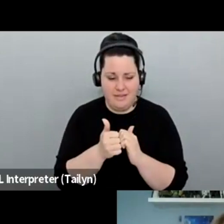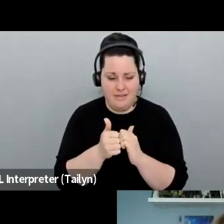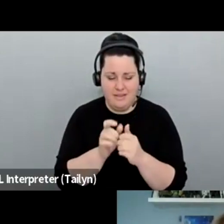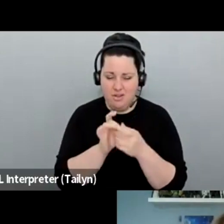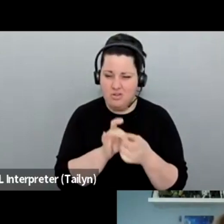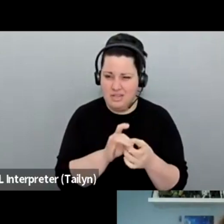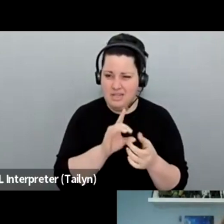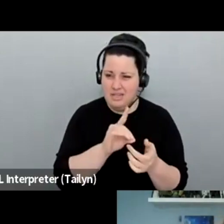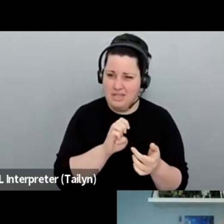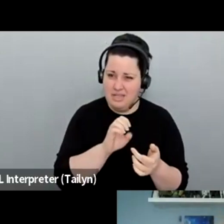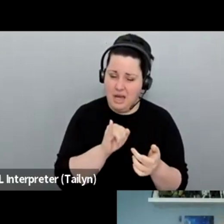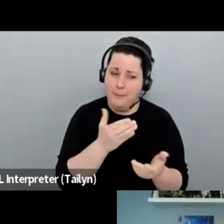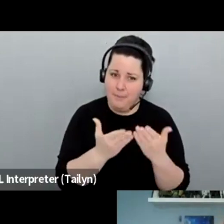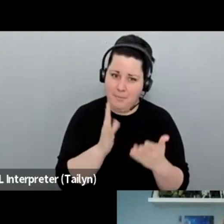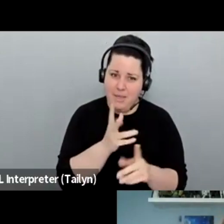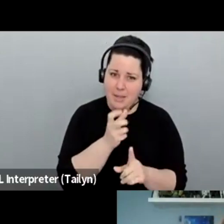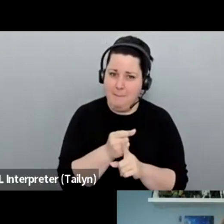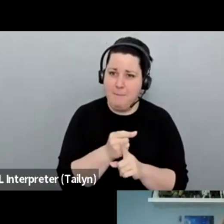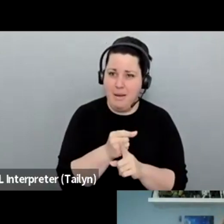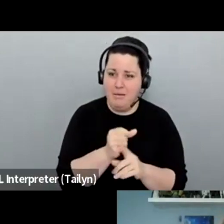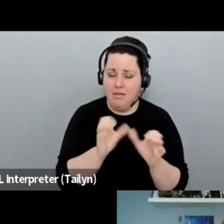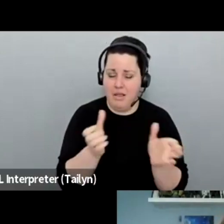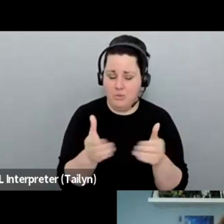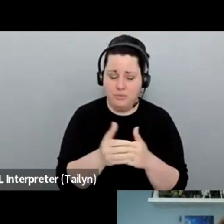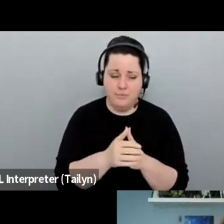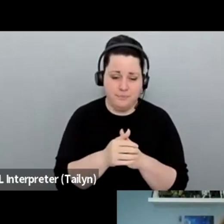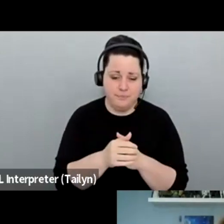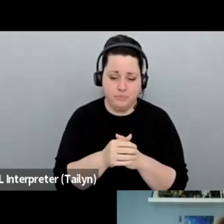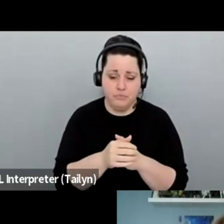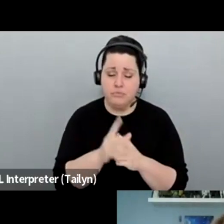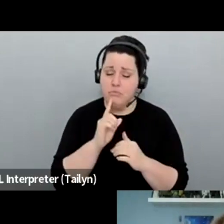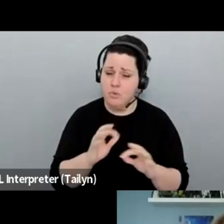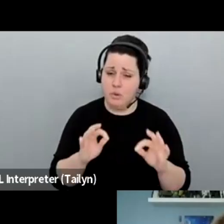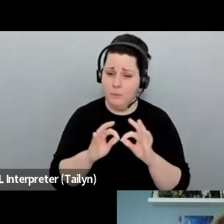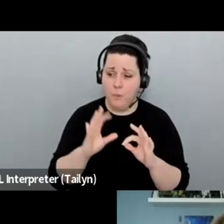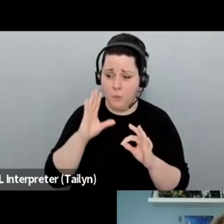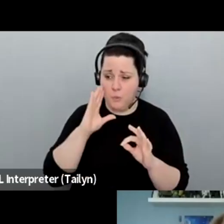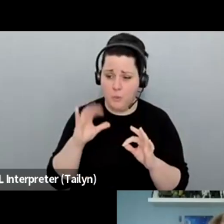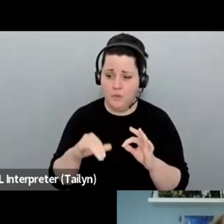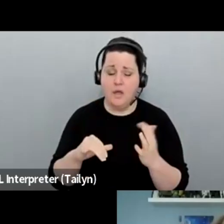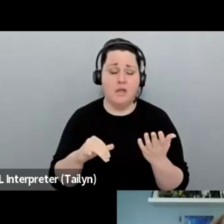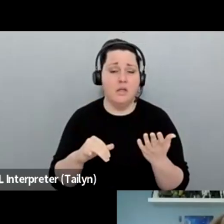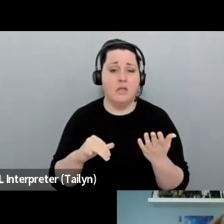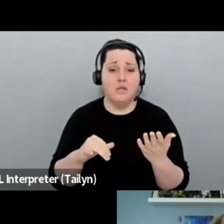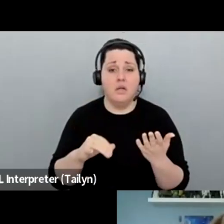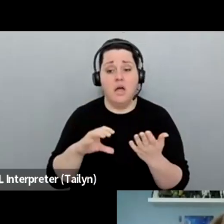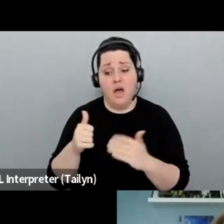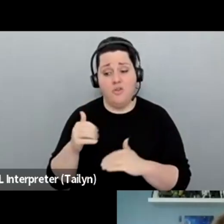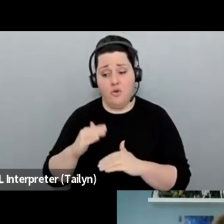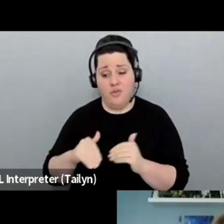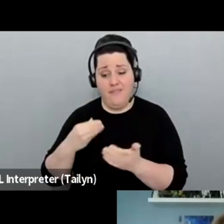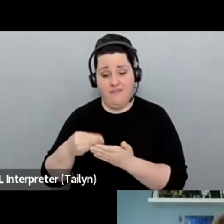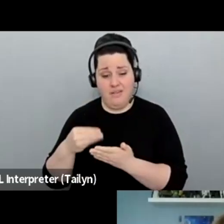DEI might impact the classroom. It's important to note that I mean, other than the funding,